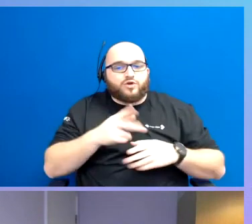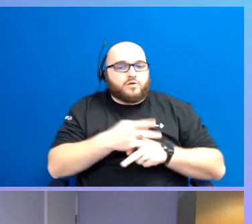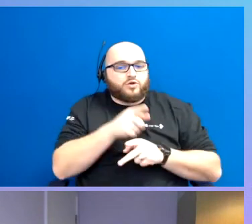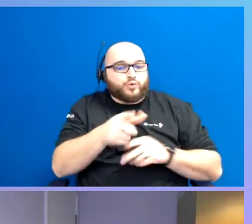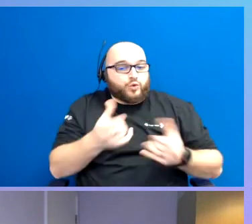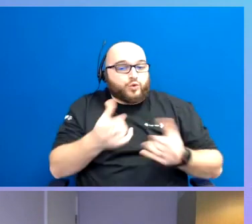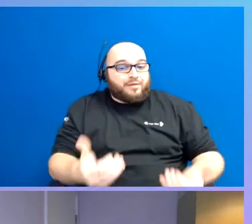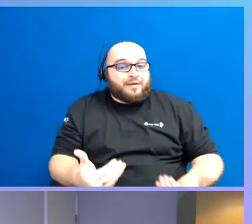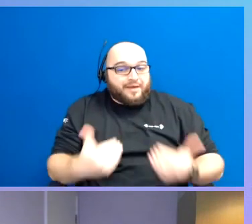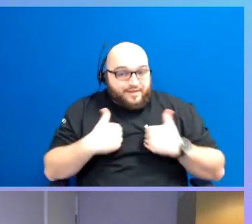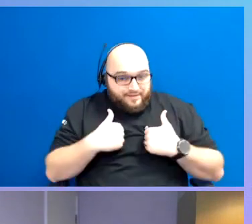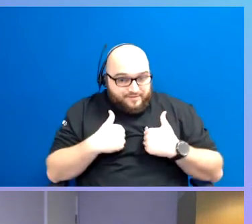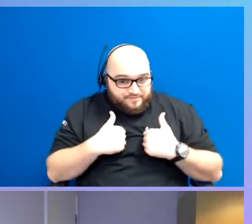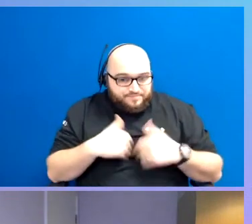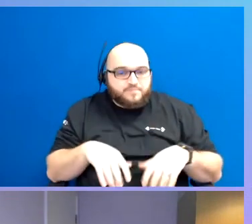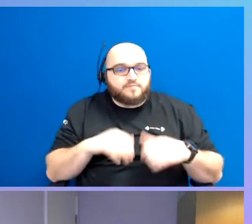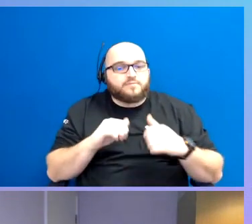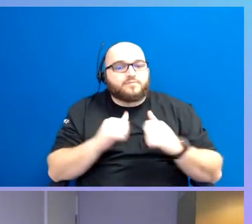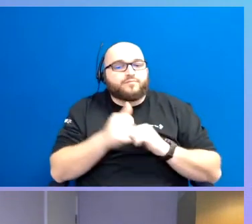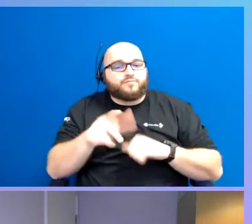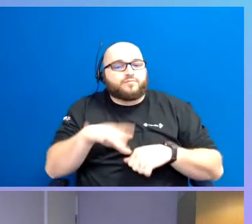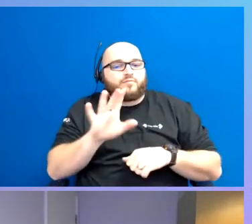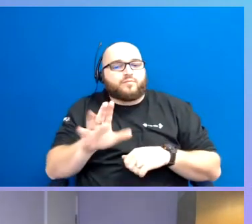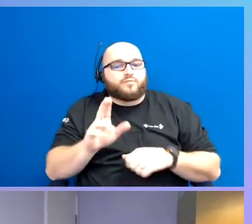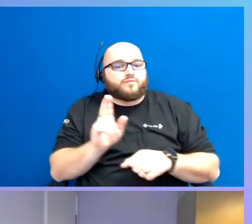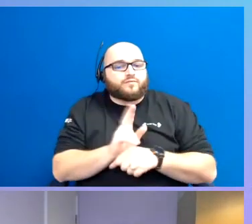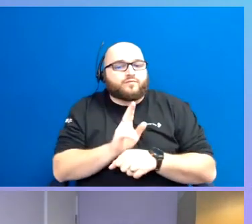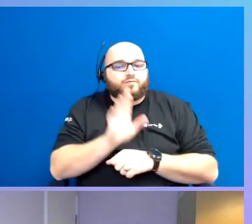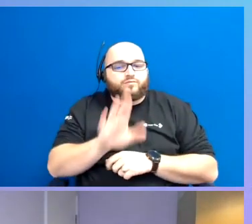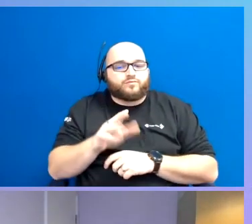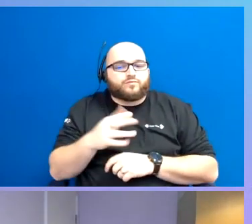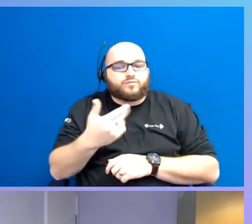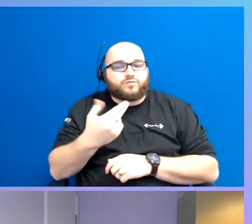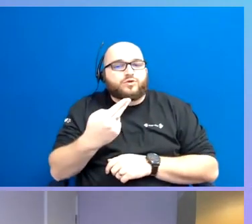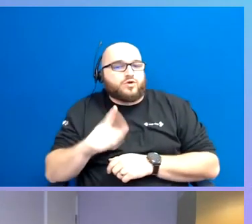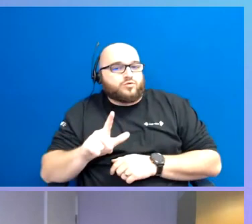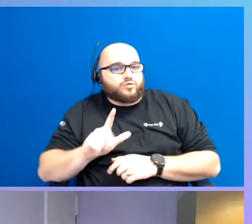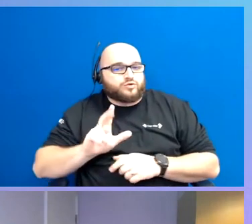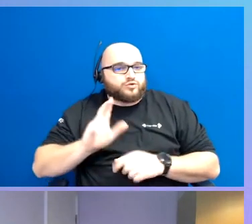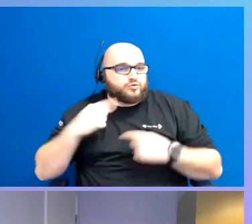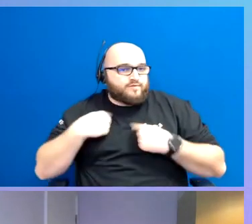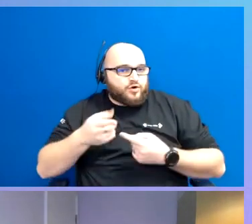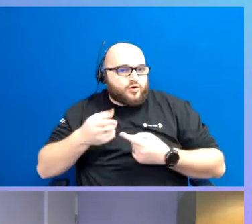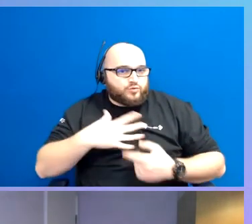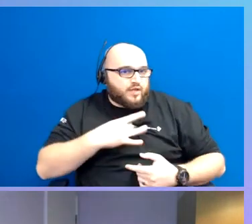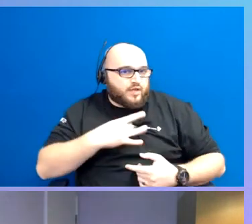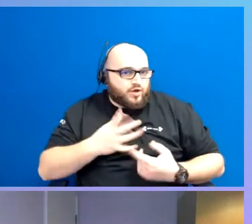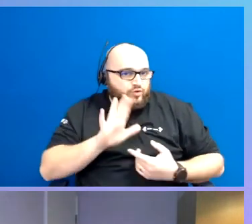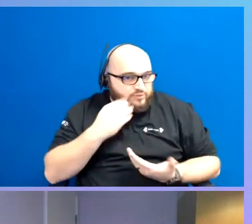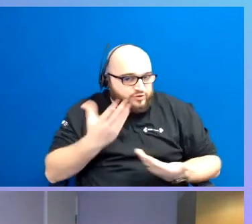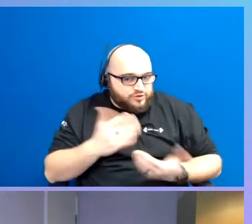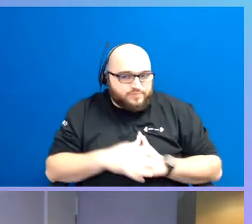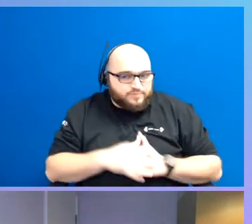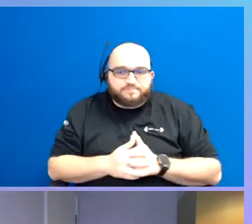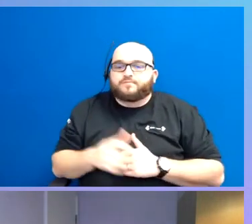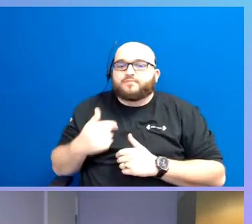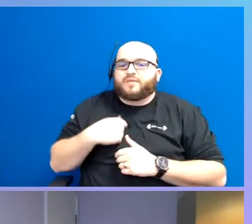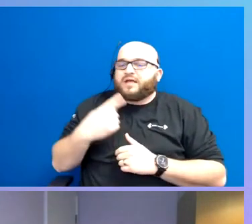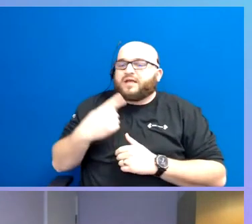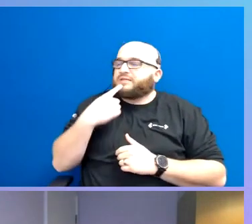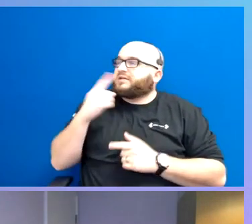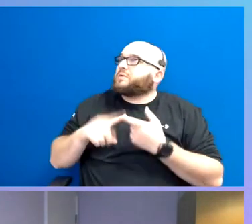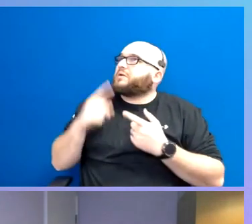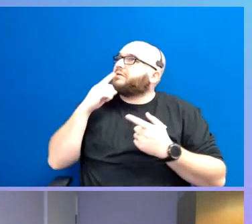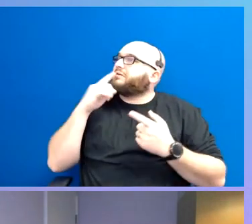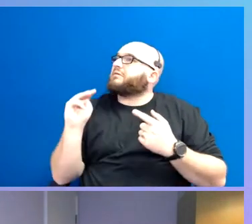currently have and how are you finding like using Hargreaves Lansdown so far? Well, as I said to you, I think to Michelle